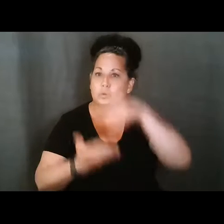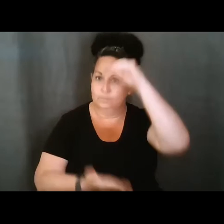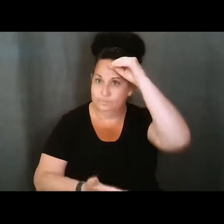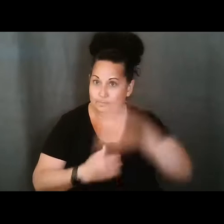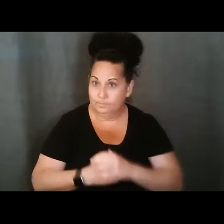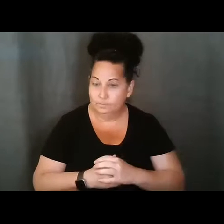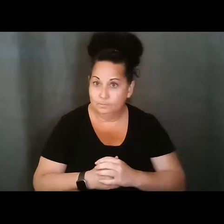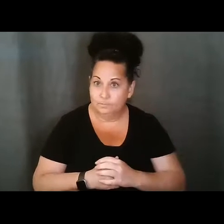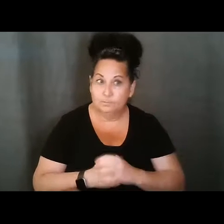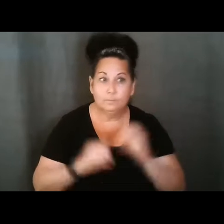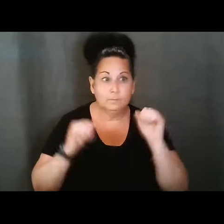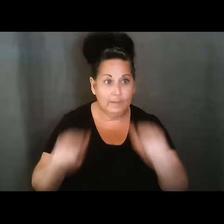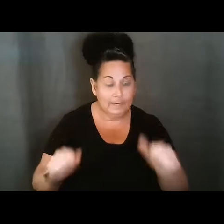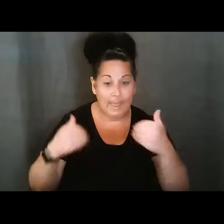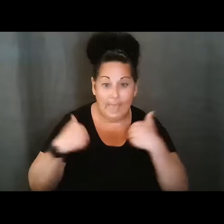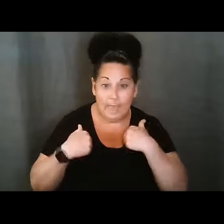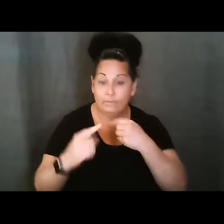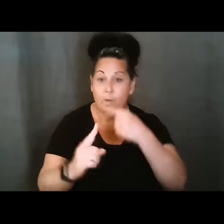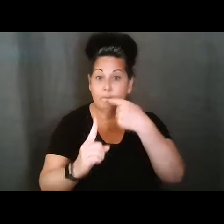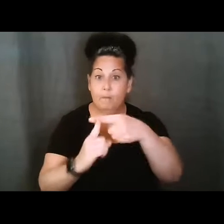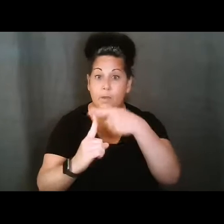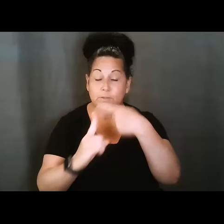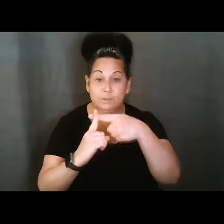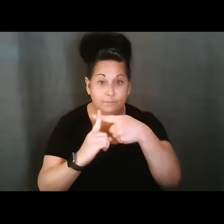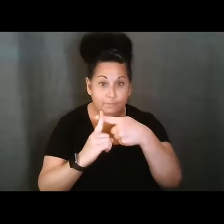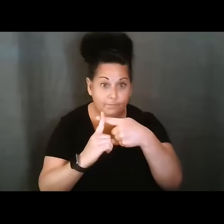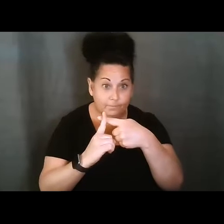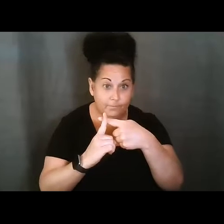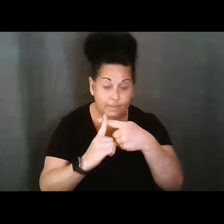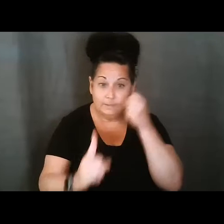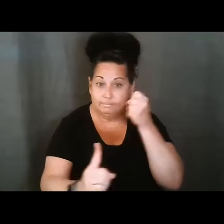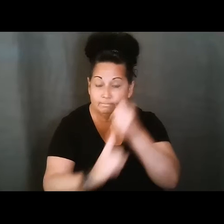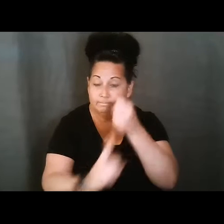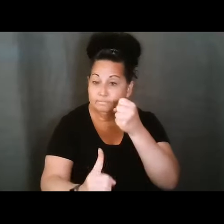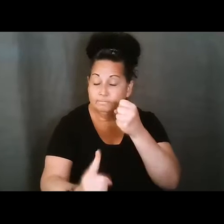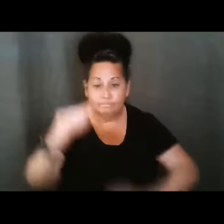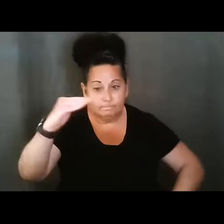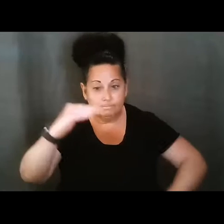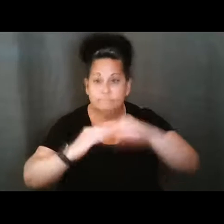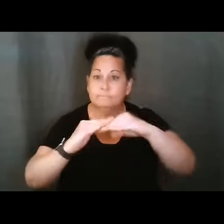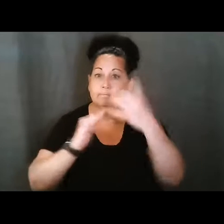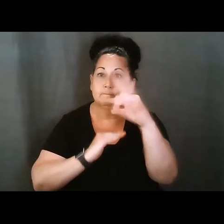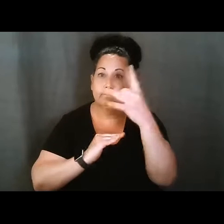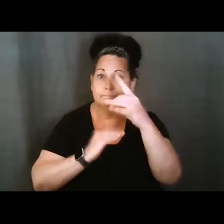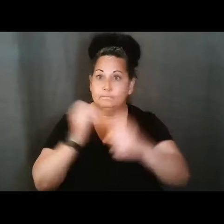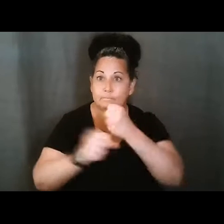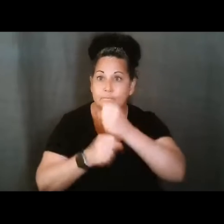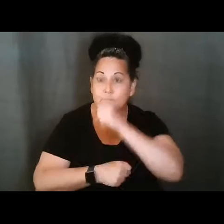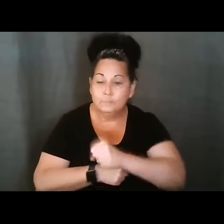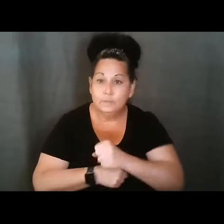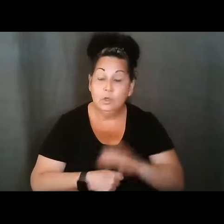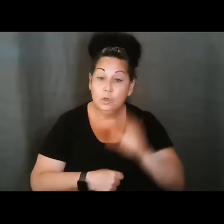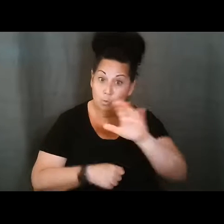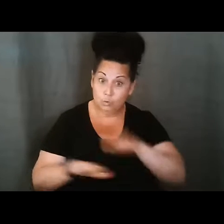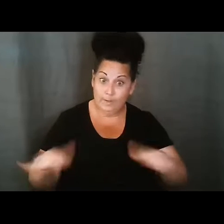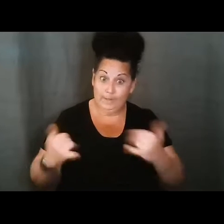Social-emotional learning can have a positive impact for up to 18 years old. If your child is 10 years old now, what they learn right now at 10